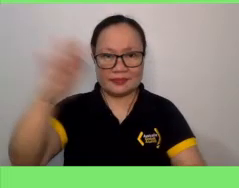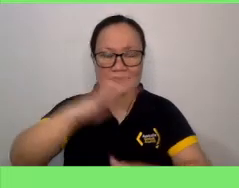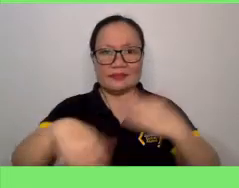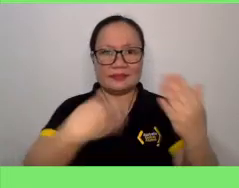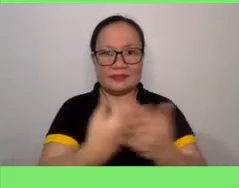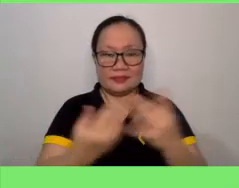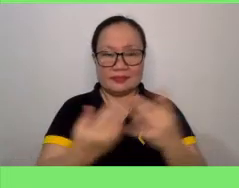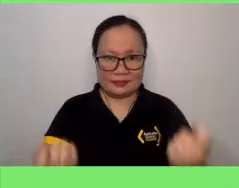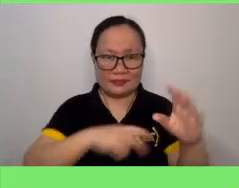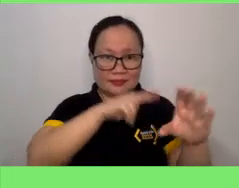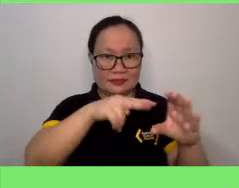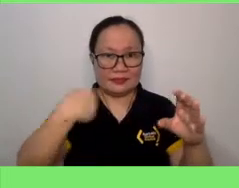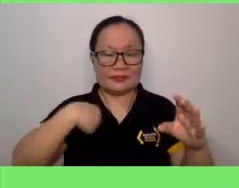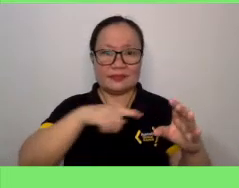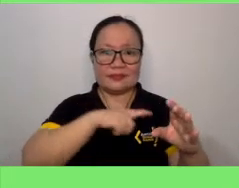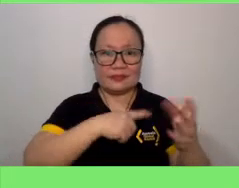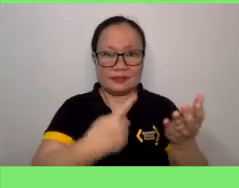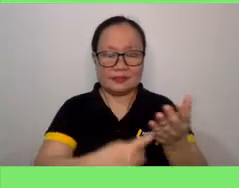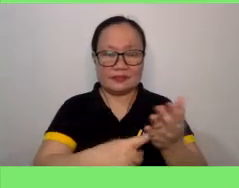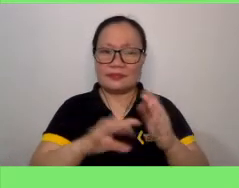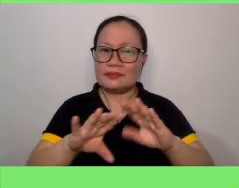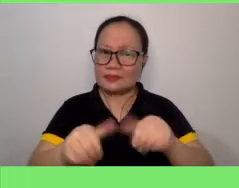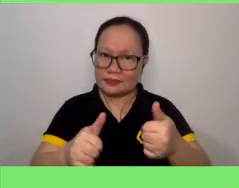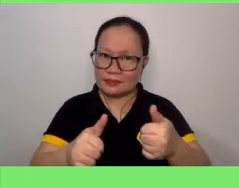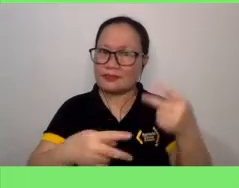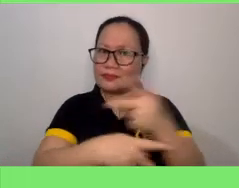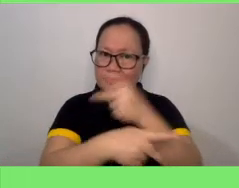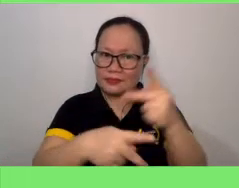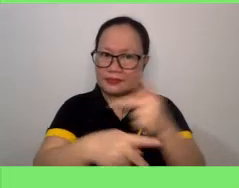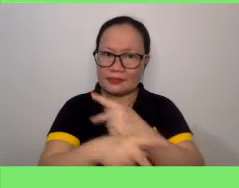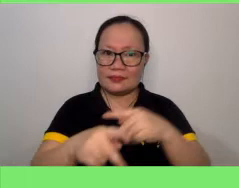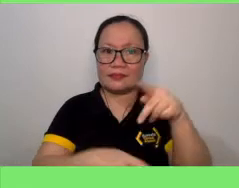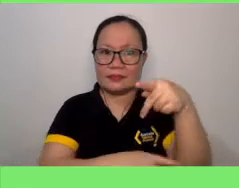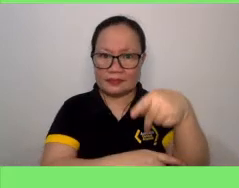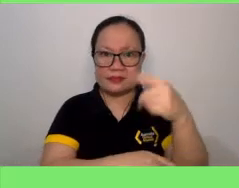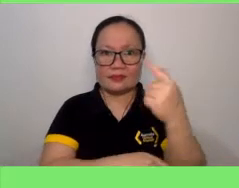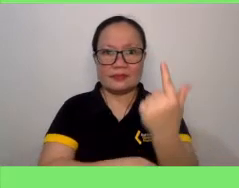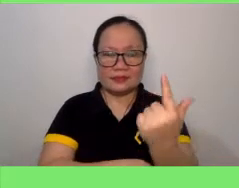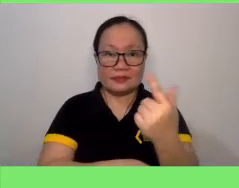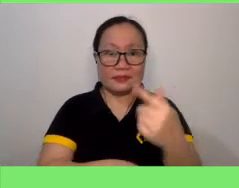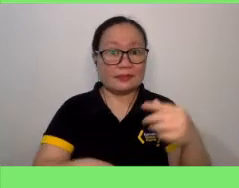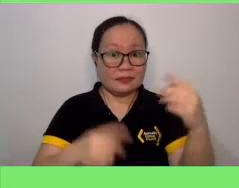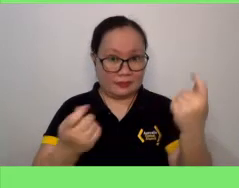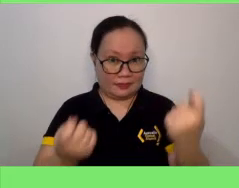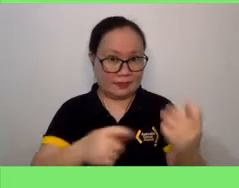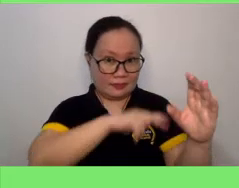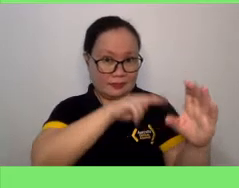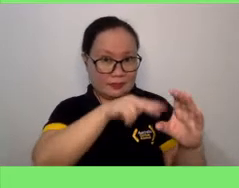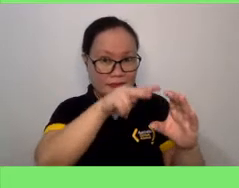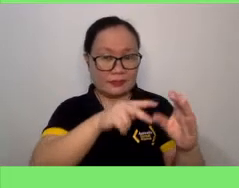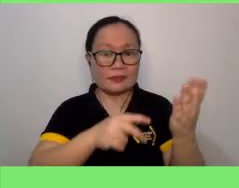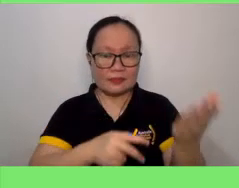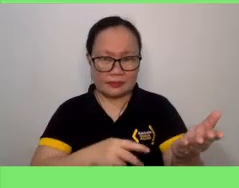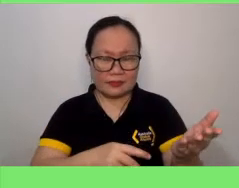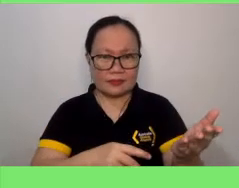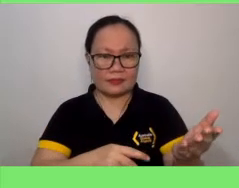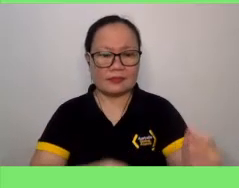Hi mga kawawmat, in this video we will discuss how to multiply polynomials. So in this video, you're supposed